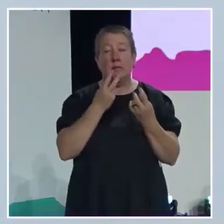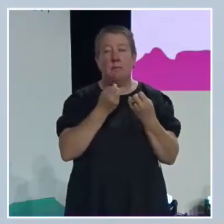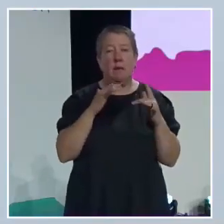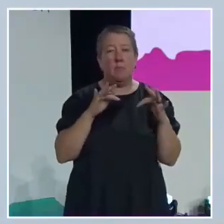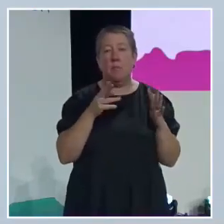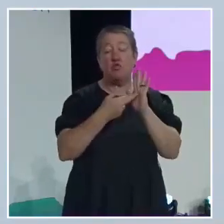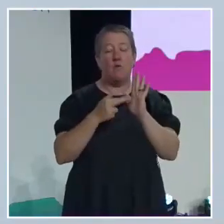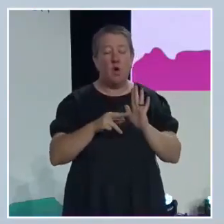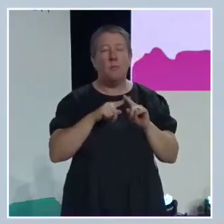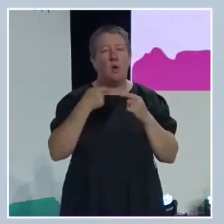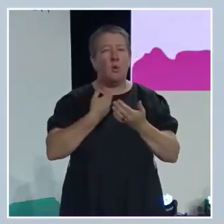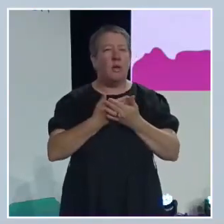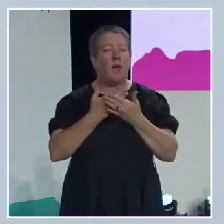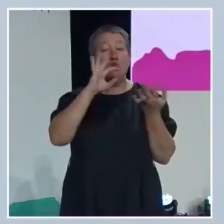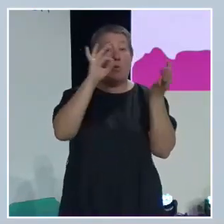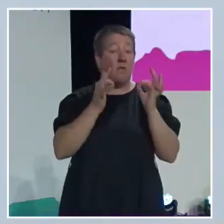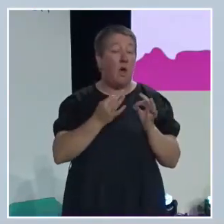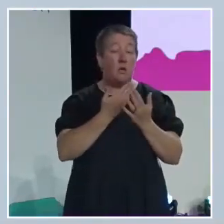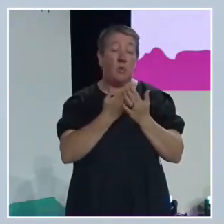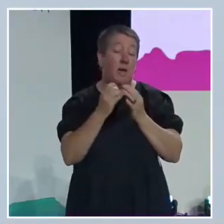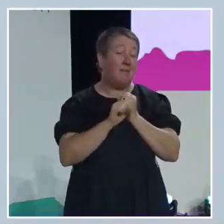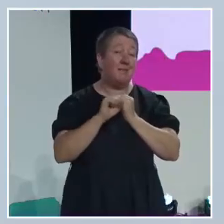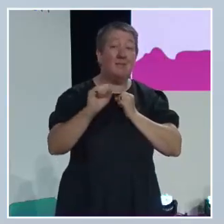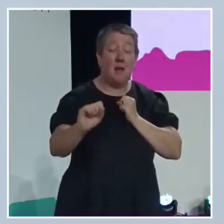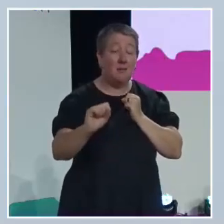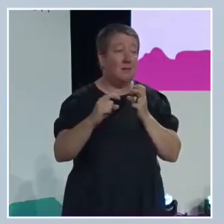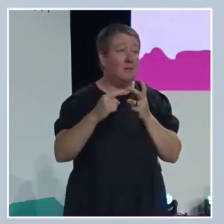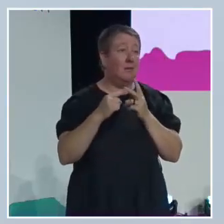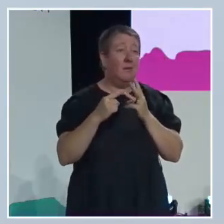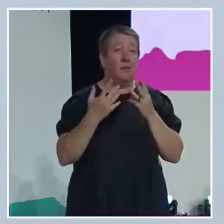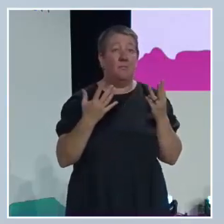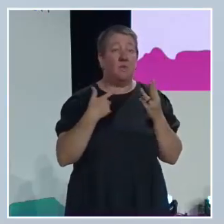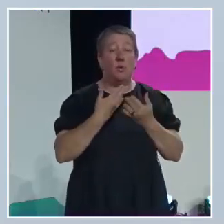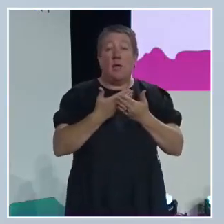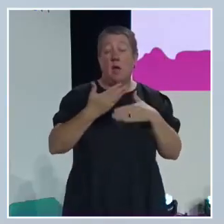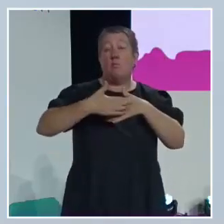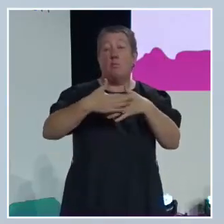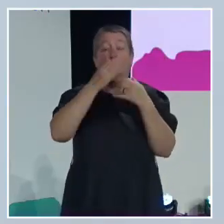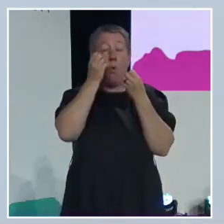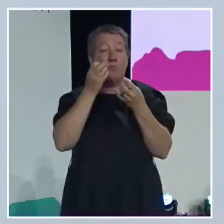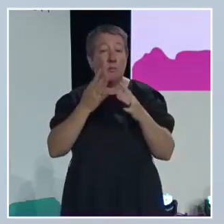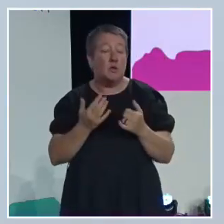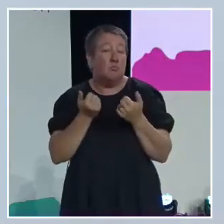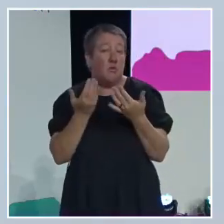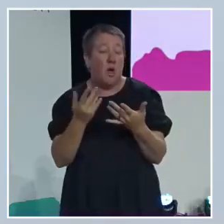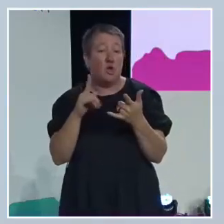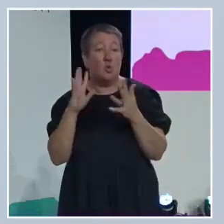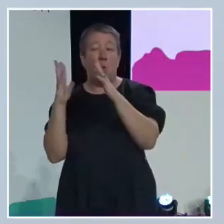refine it. We can extend it. We can provide more information on alignment,